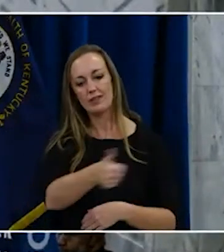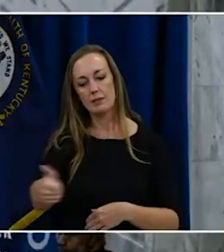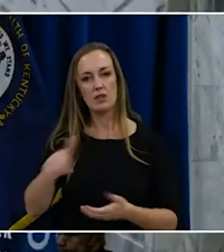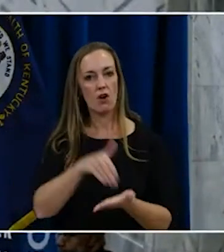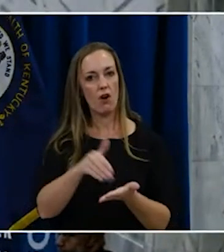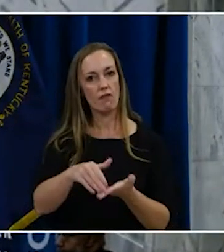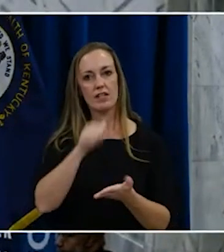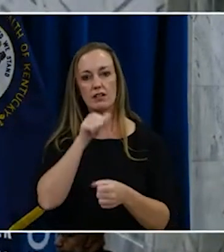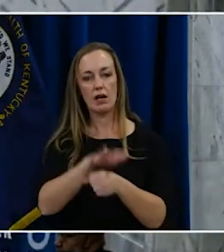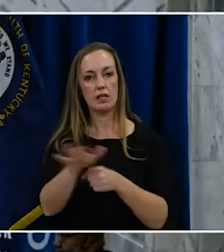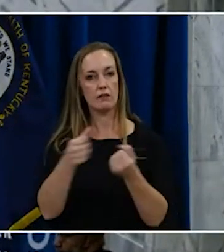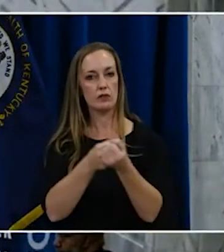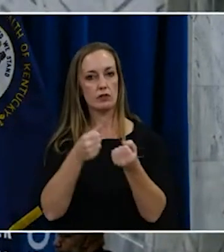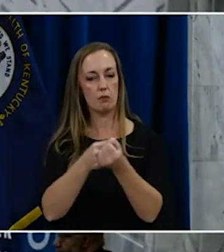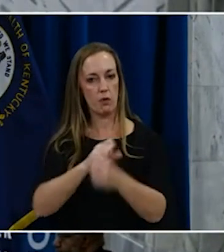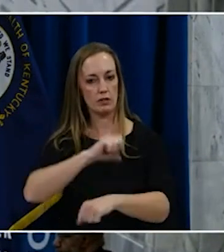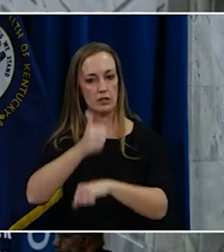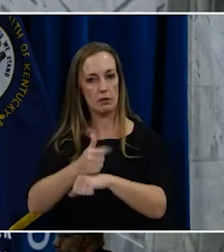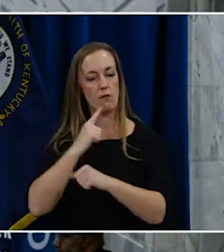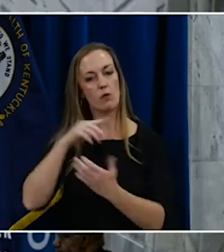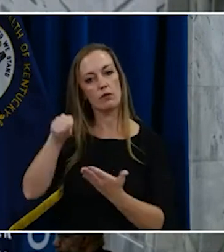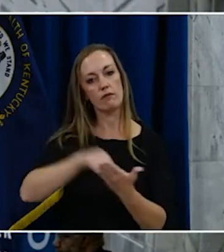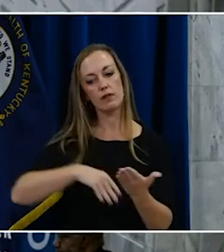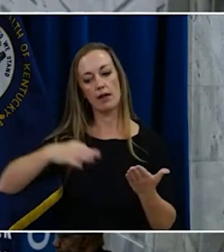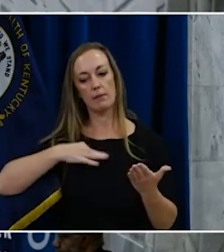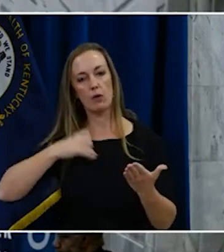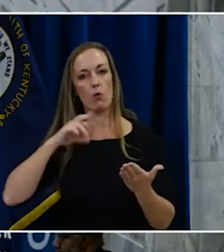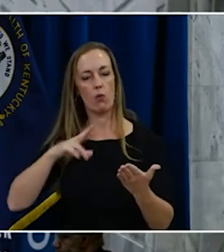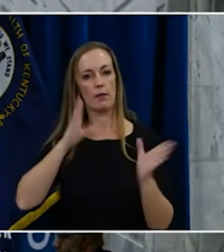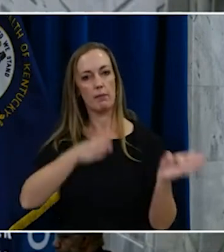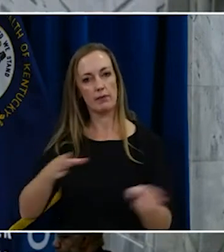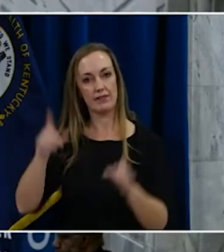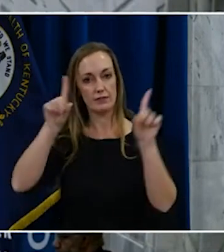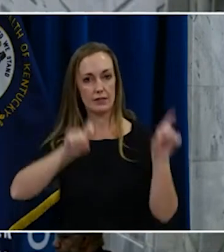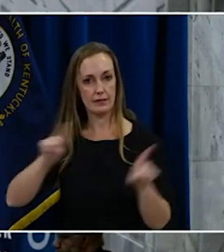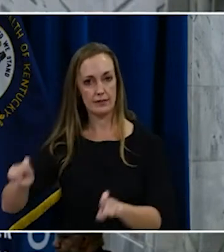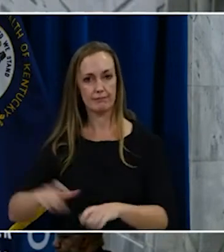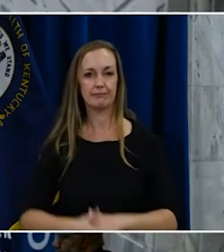other supports in place to complete applications or prepare for tests.